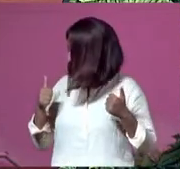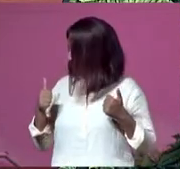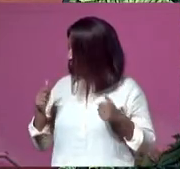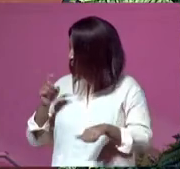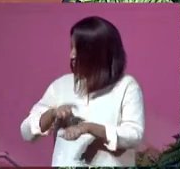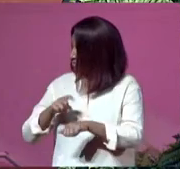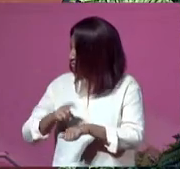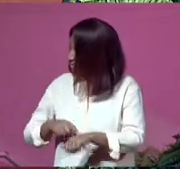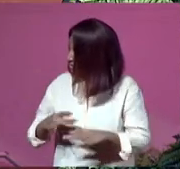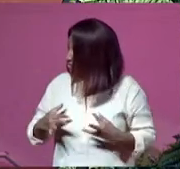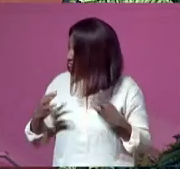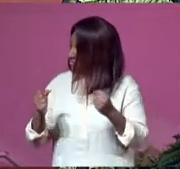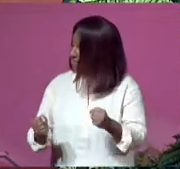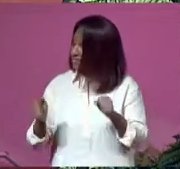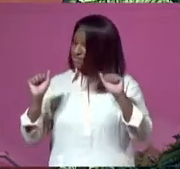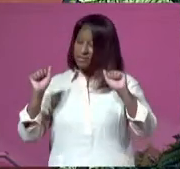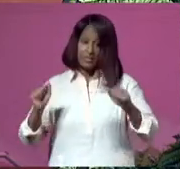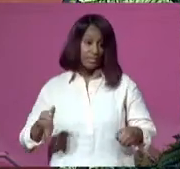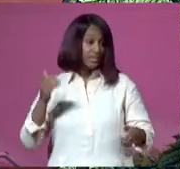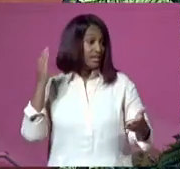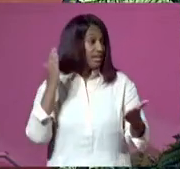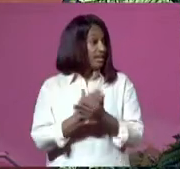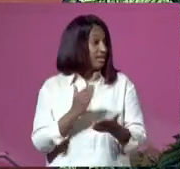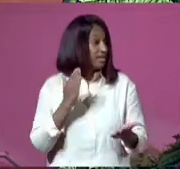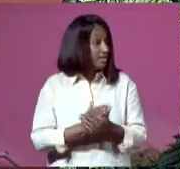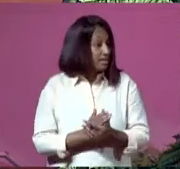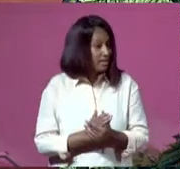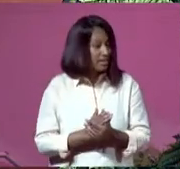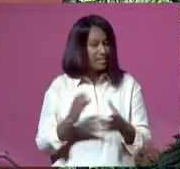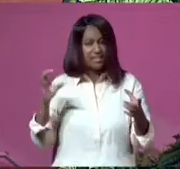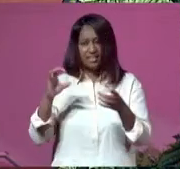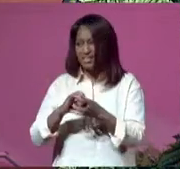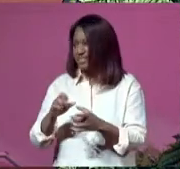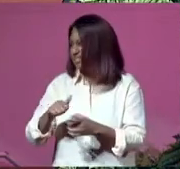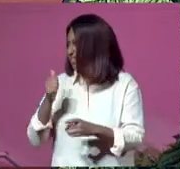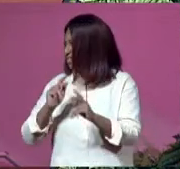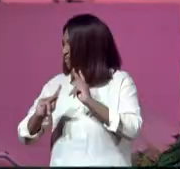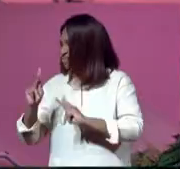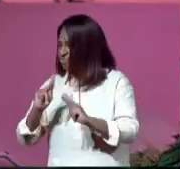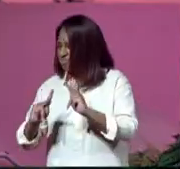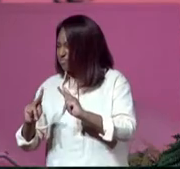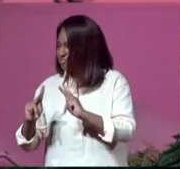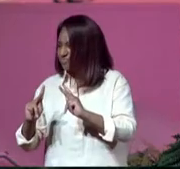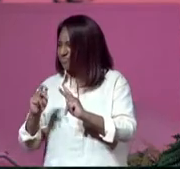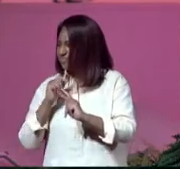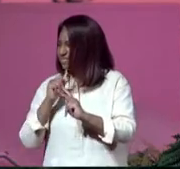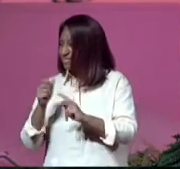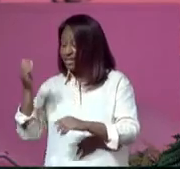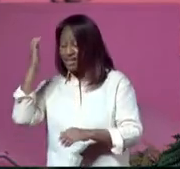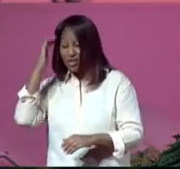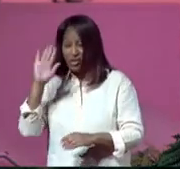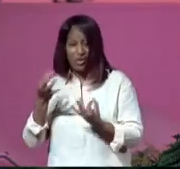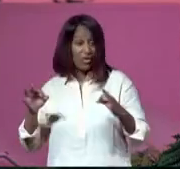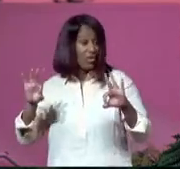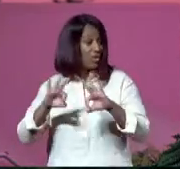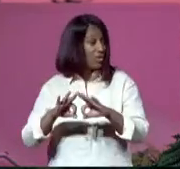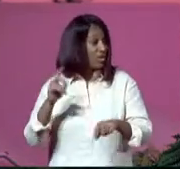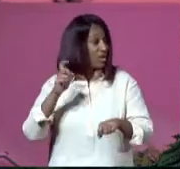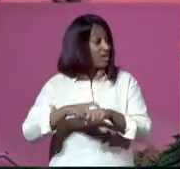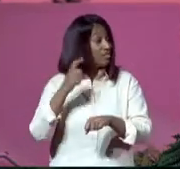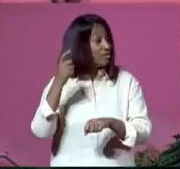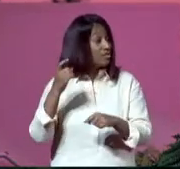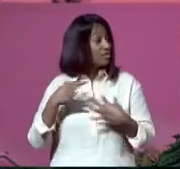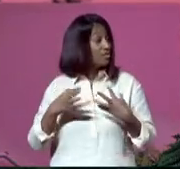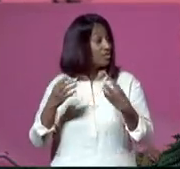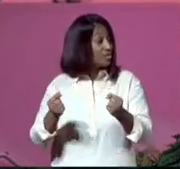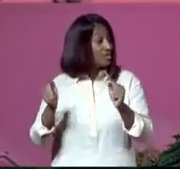heal. So that you stop outsourcing your worth to other people. It's time for you to heal